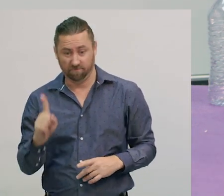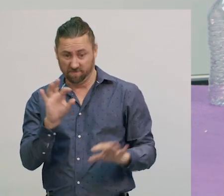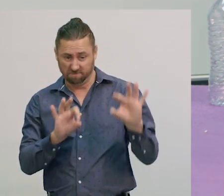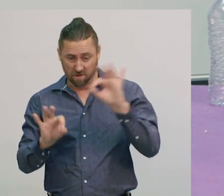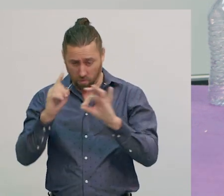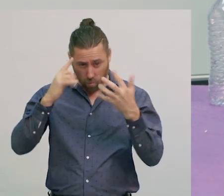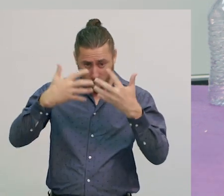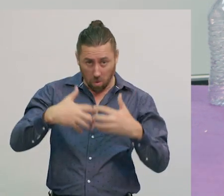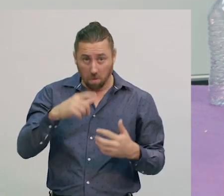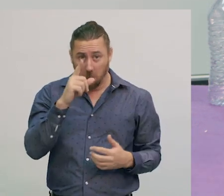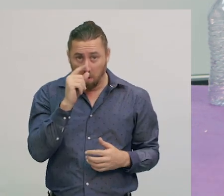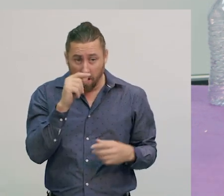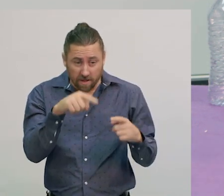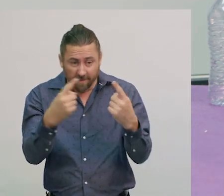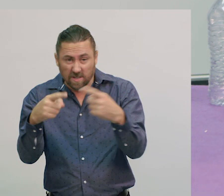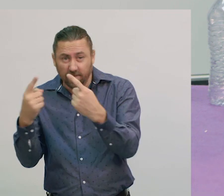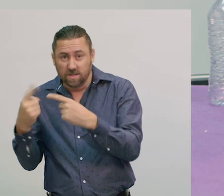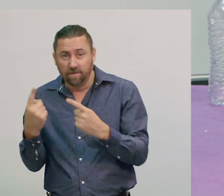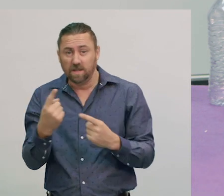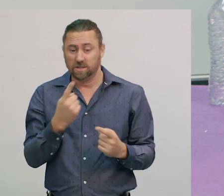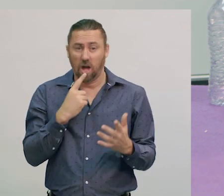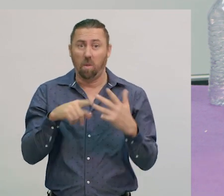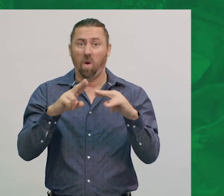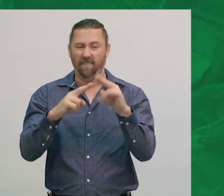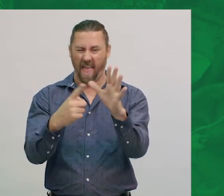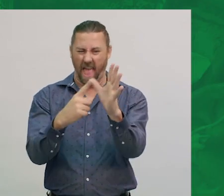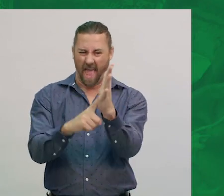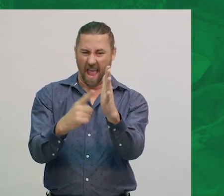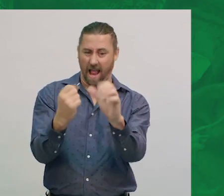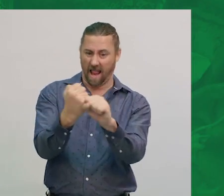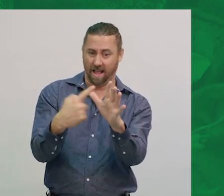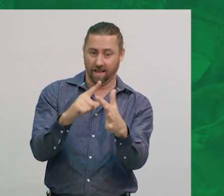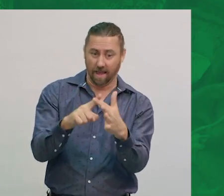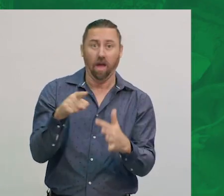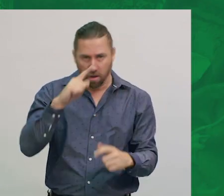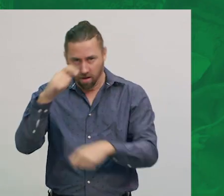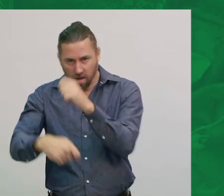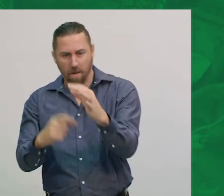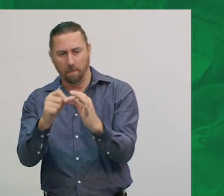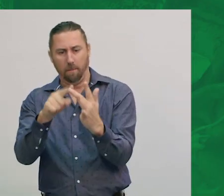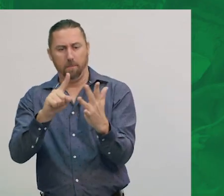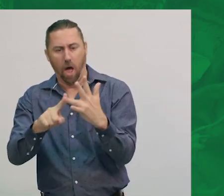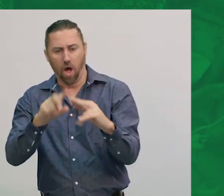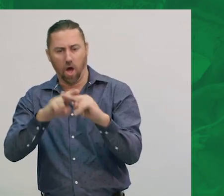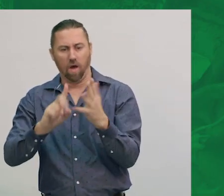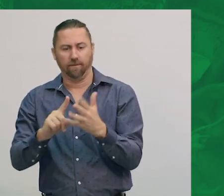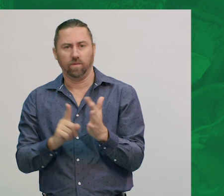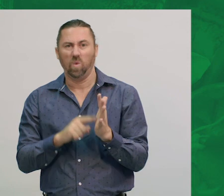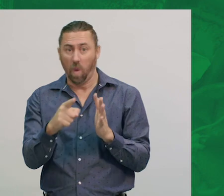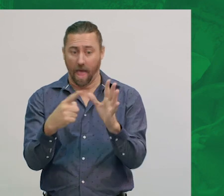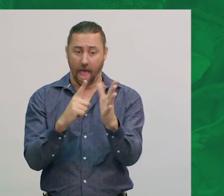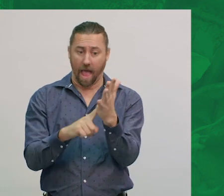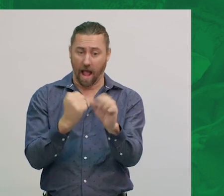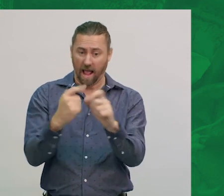are investigating the potential of different types of algae that can produce biofuels. Algae are